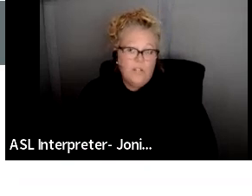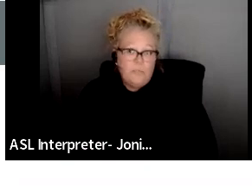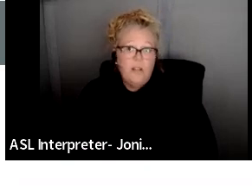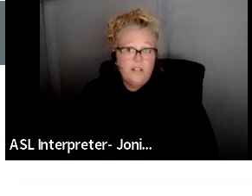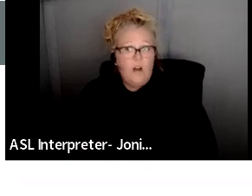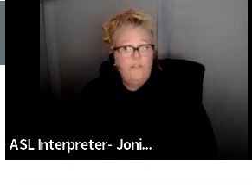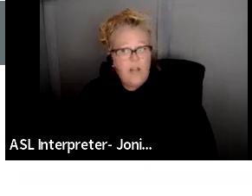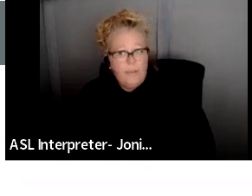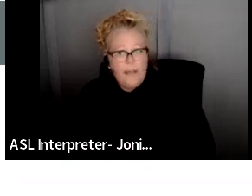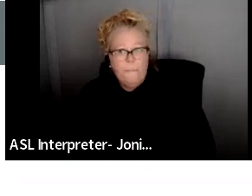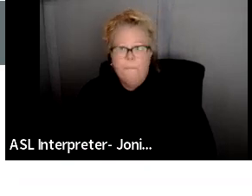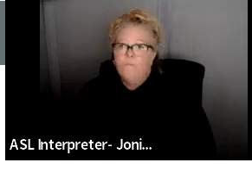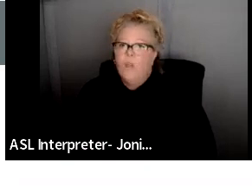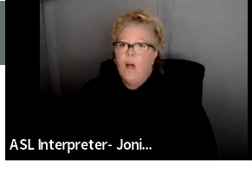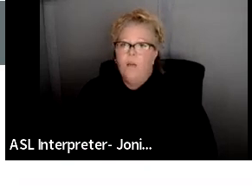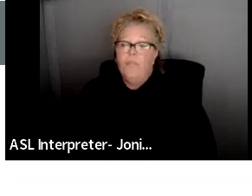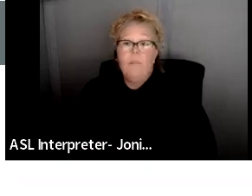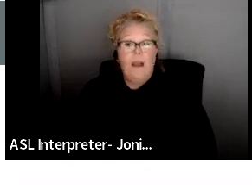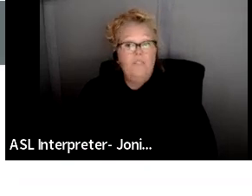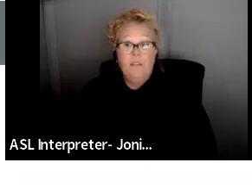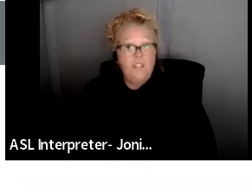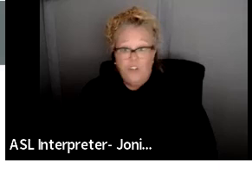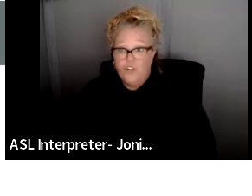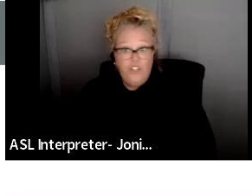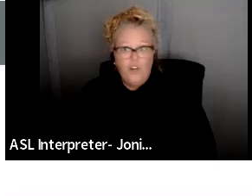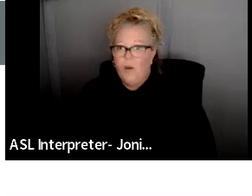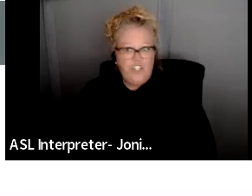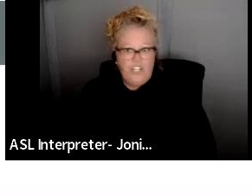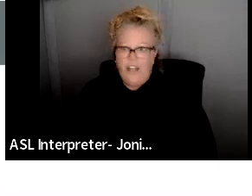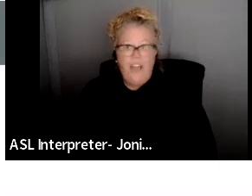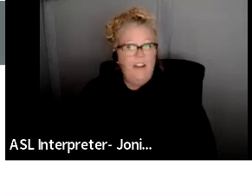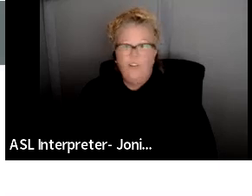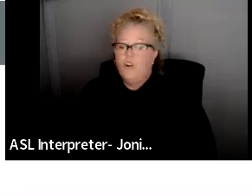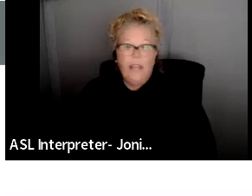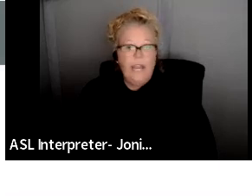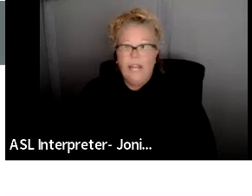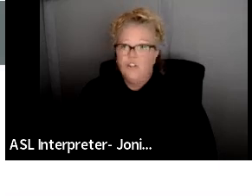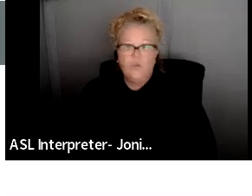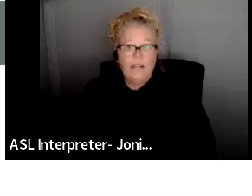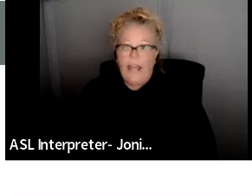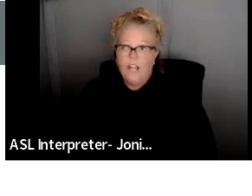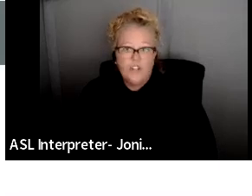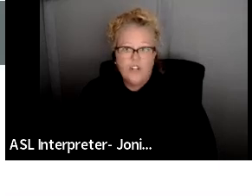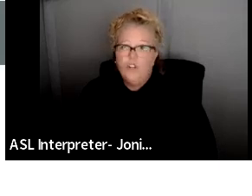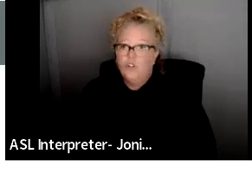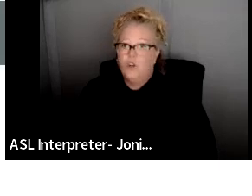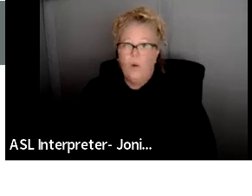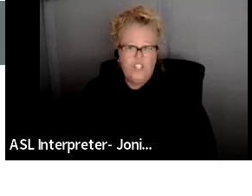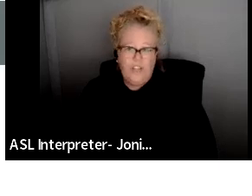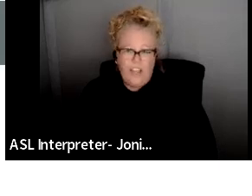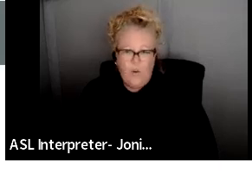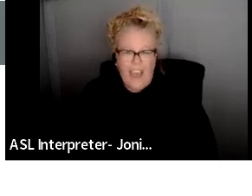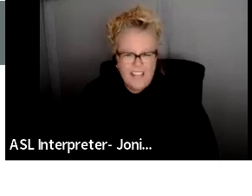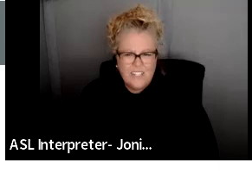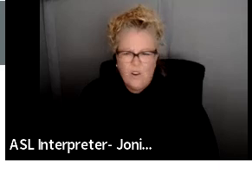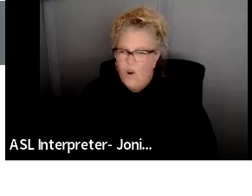their response is off topic, they might have misunderstood the question. And if you're not getting a direct answer to the question